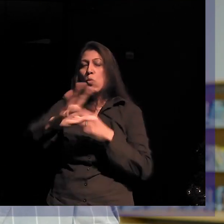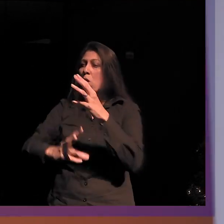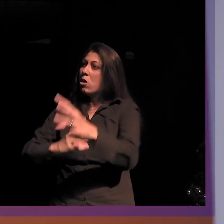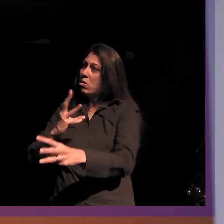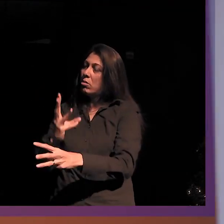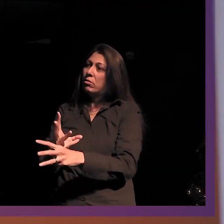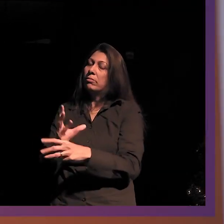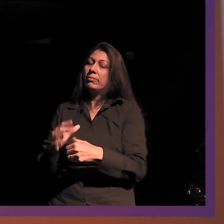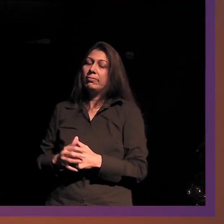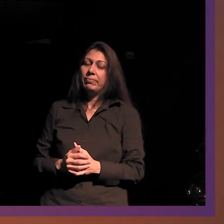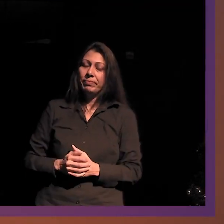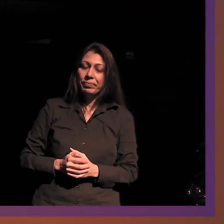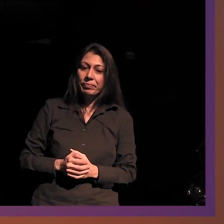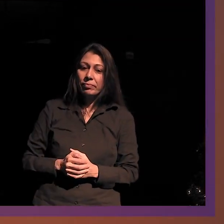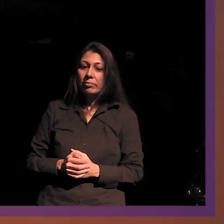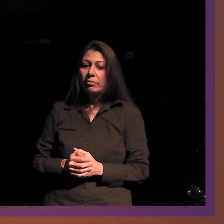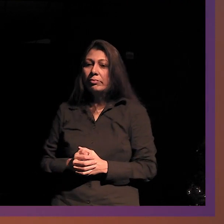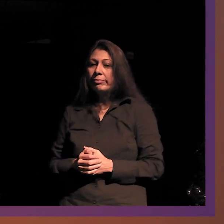world, perhaps.